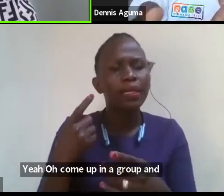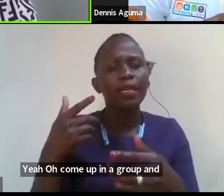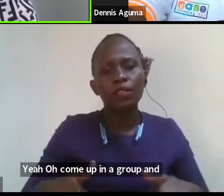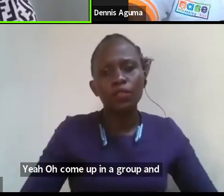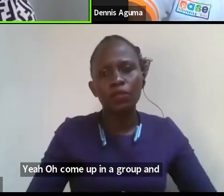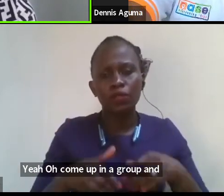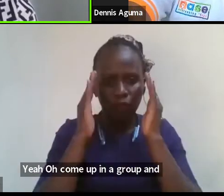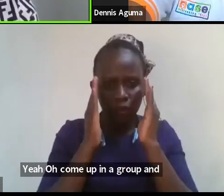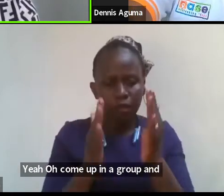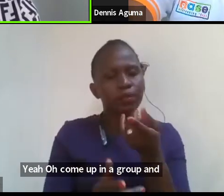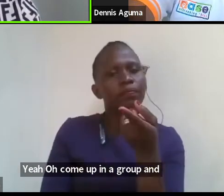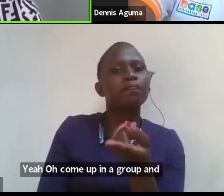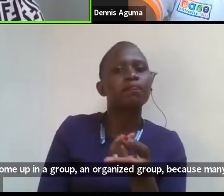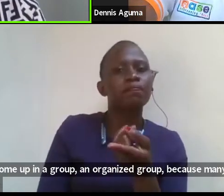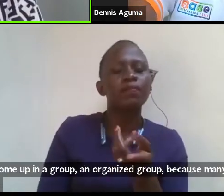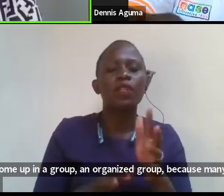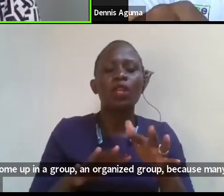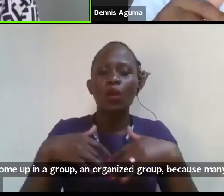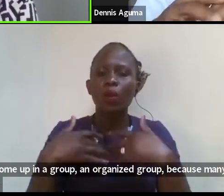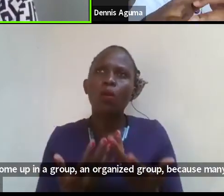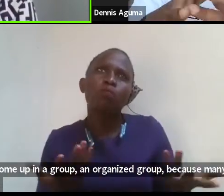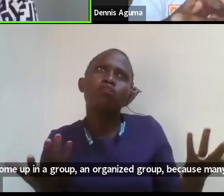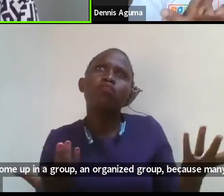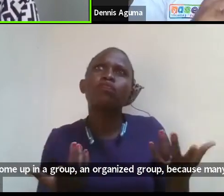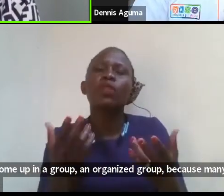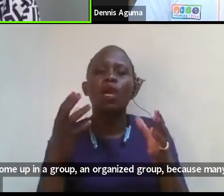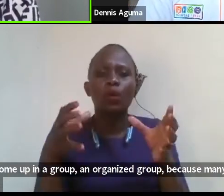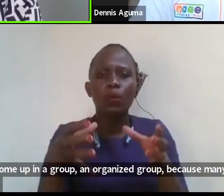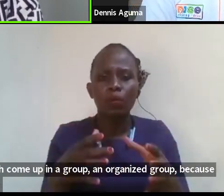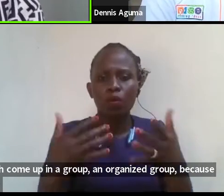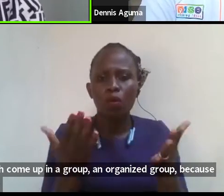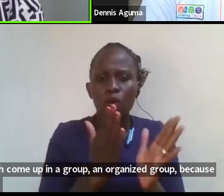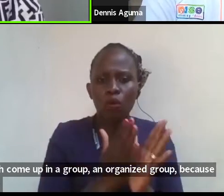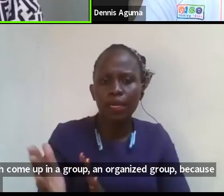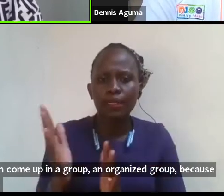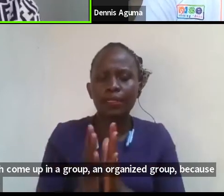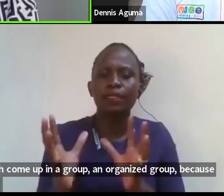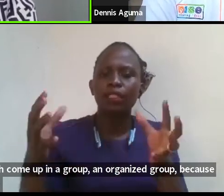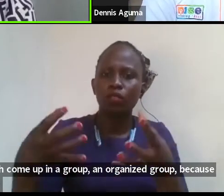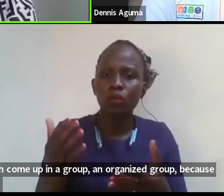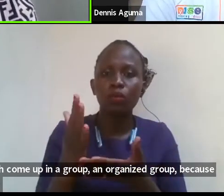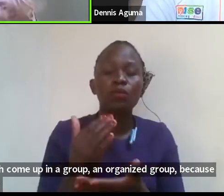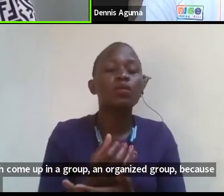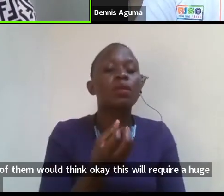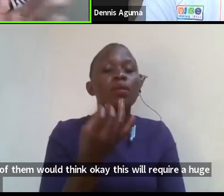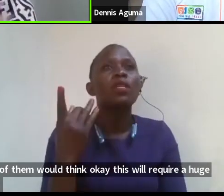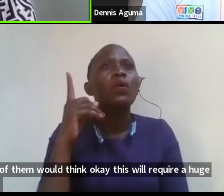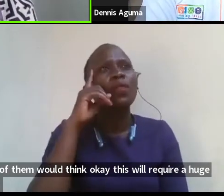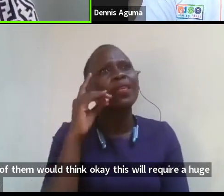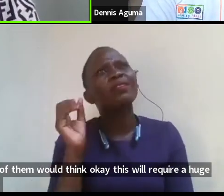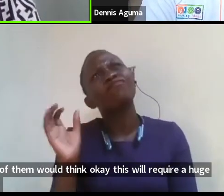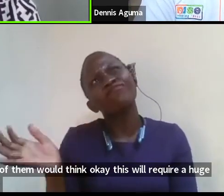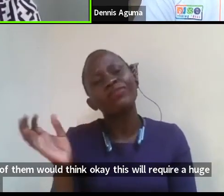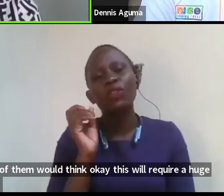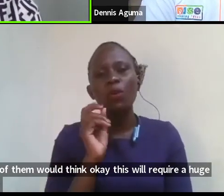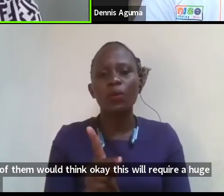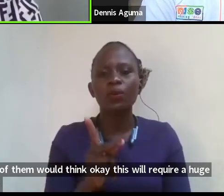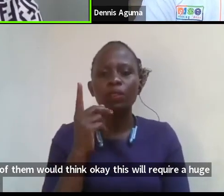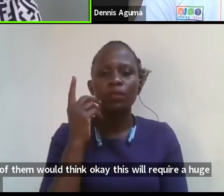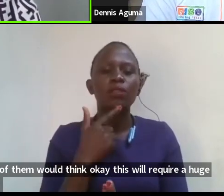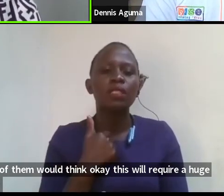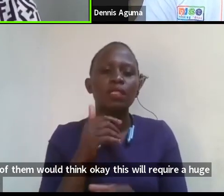group, because many of them would think, okay, this will require huge sums of money and all, but imagine they came up in forms of